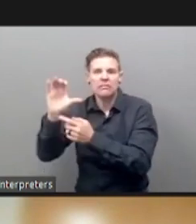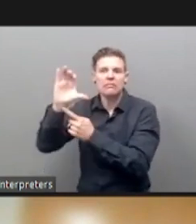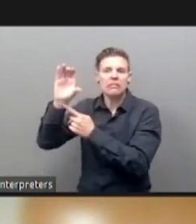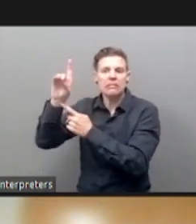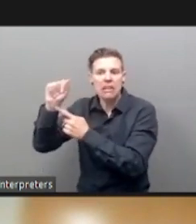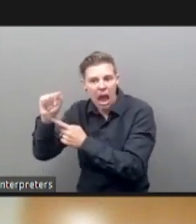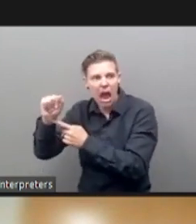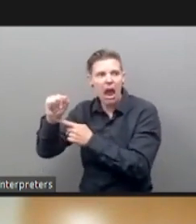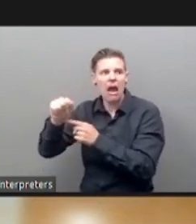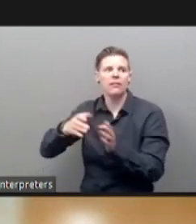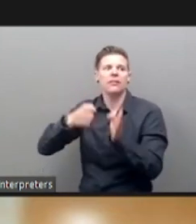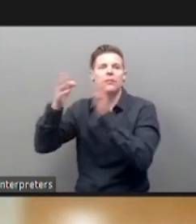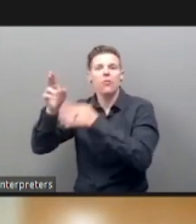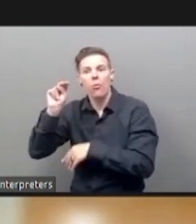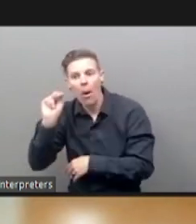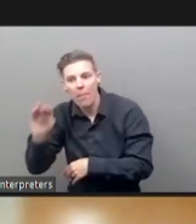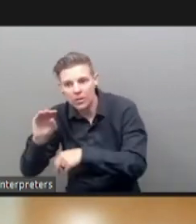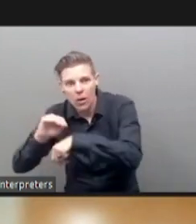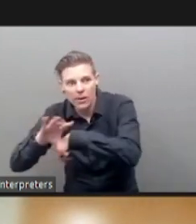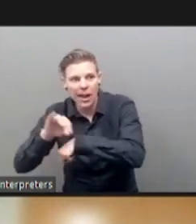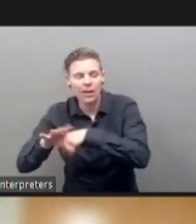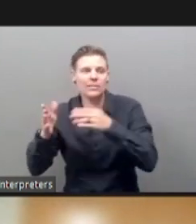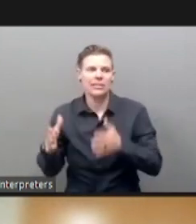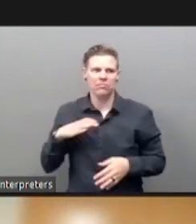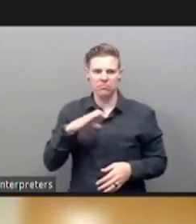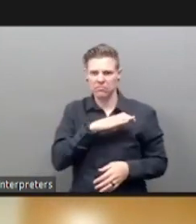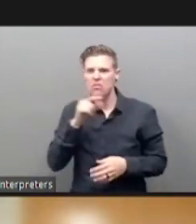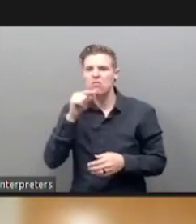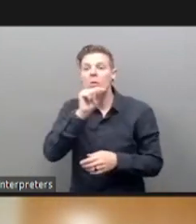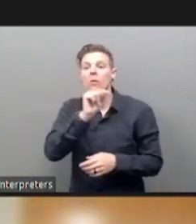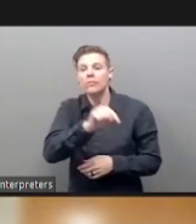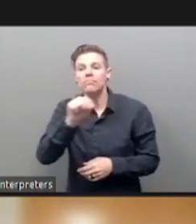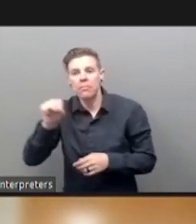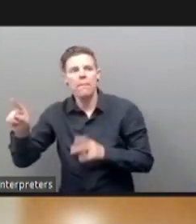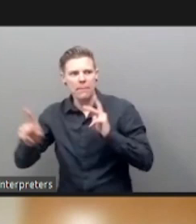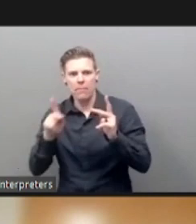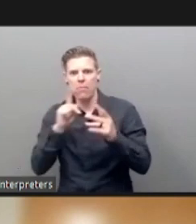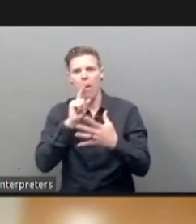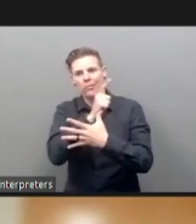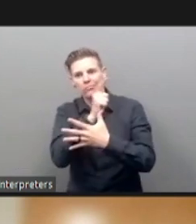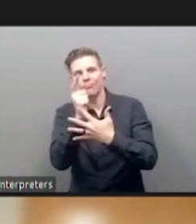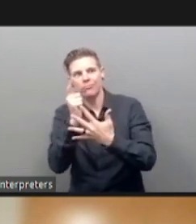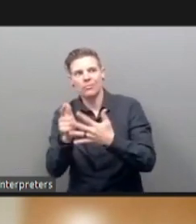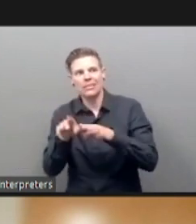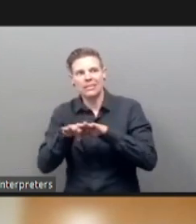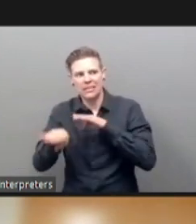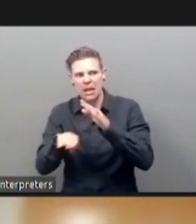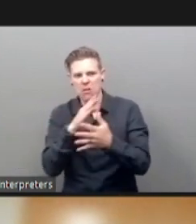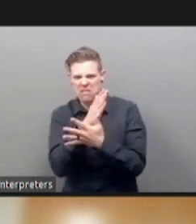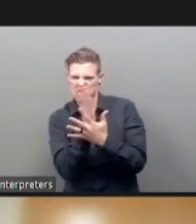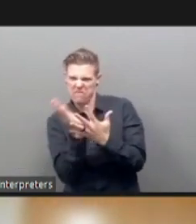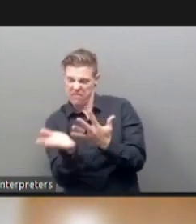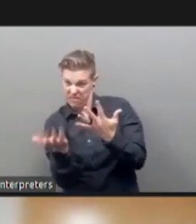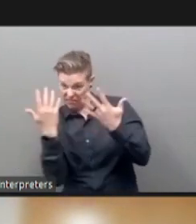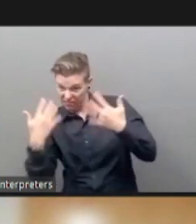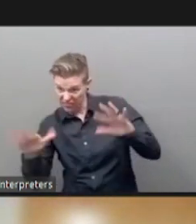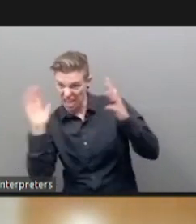we really think that we'll probably have vaccines for children by early November. So that is very exciting.